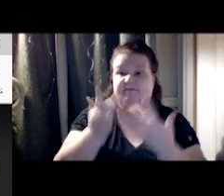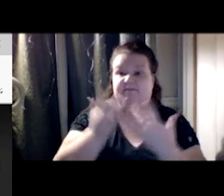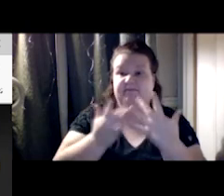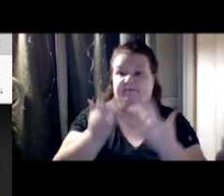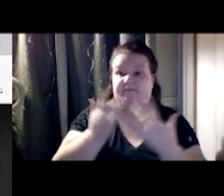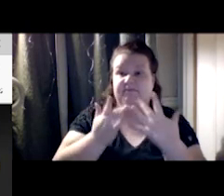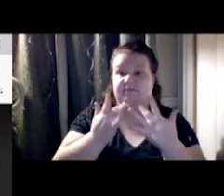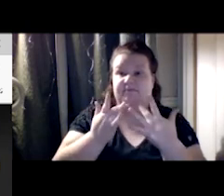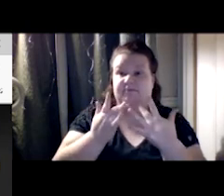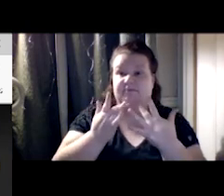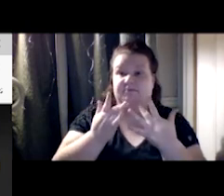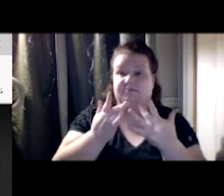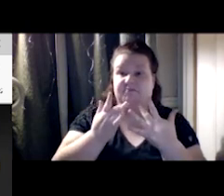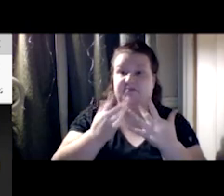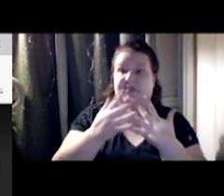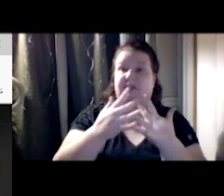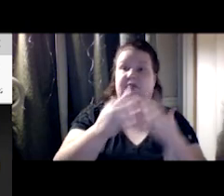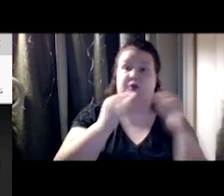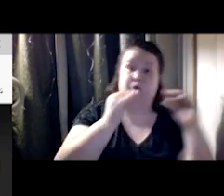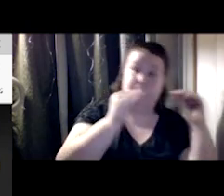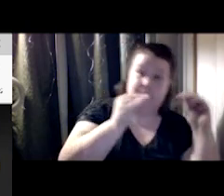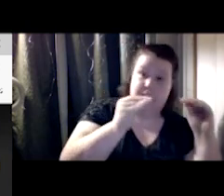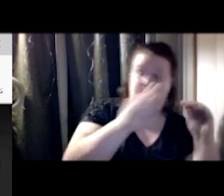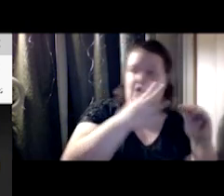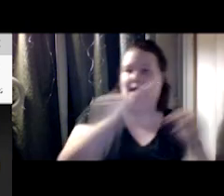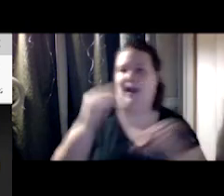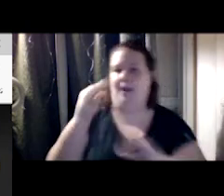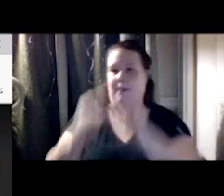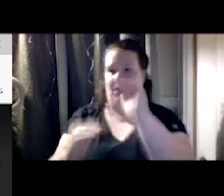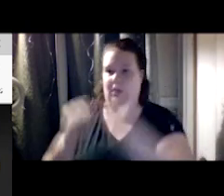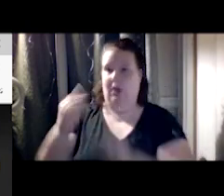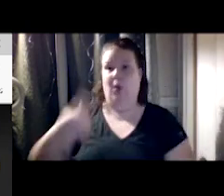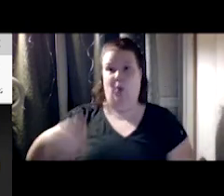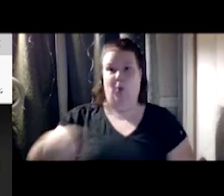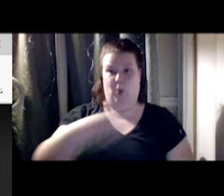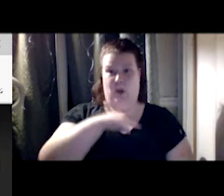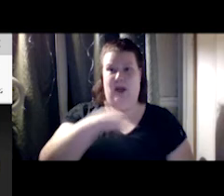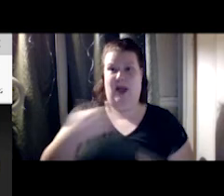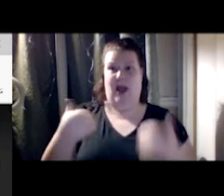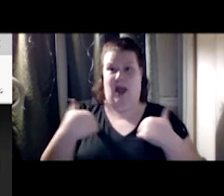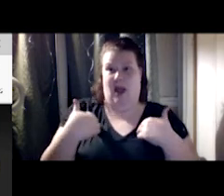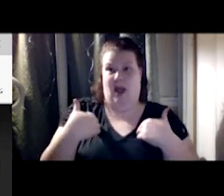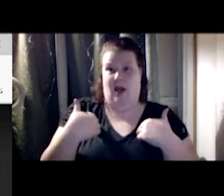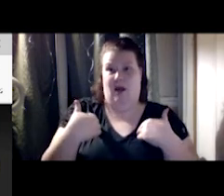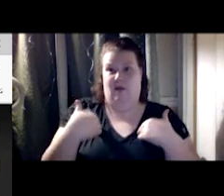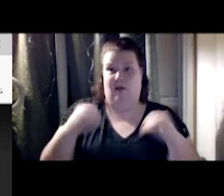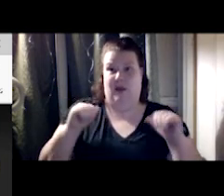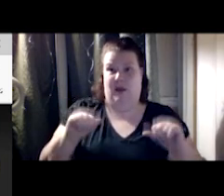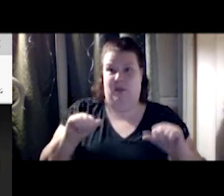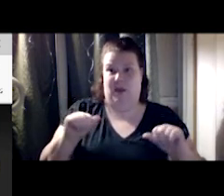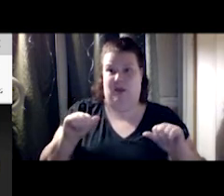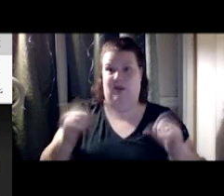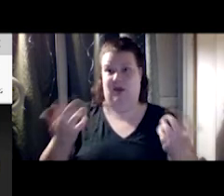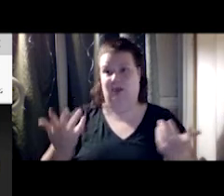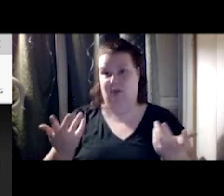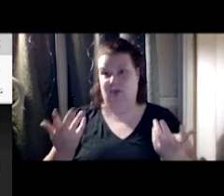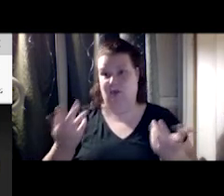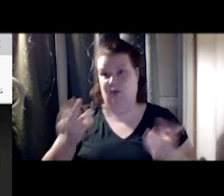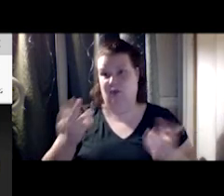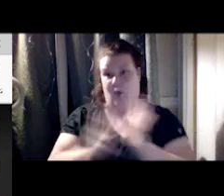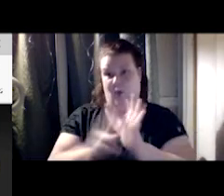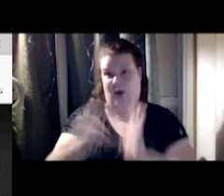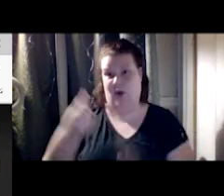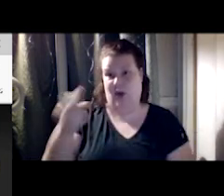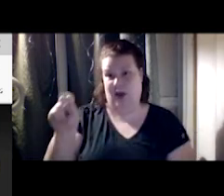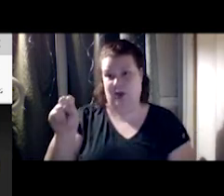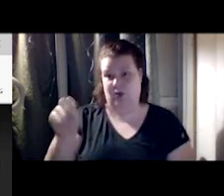keeping the doors open to their current school. So we have that ability here, which I think we need to keep in mind. Is there an